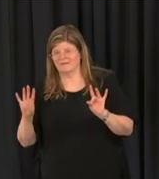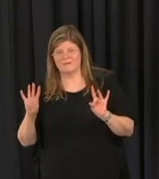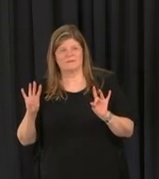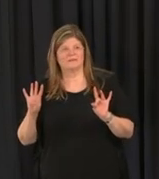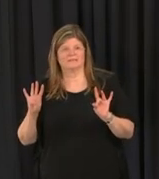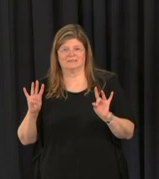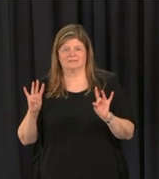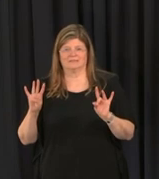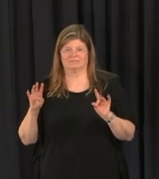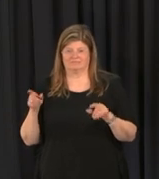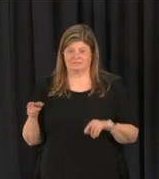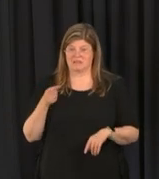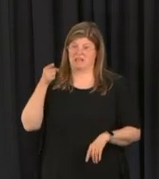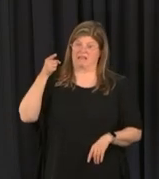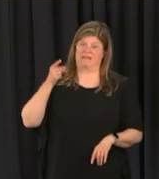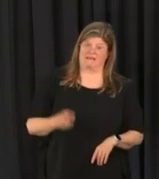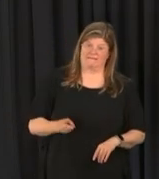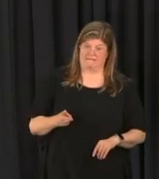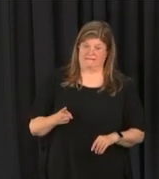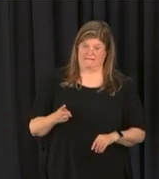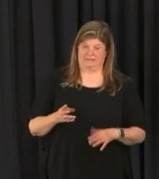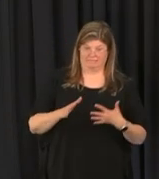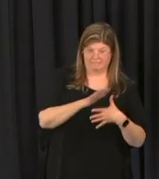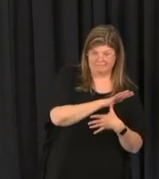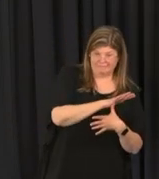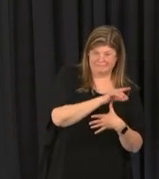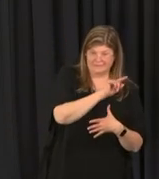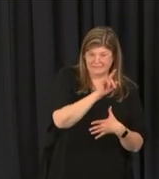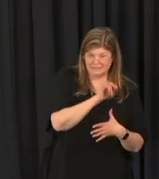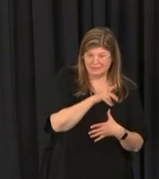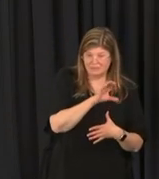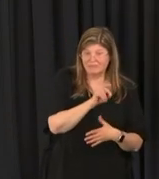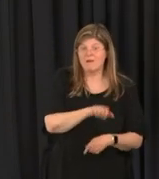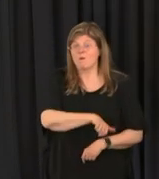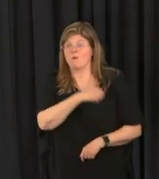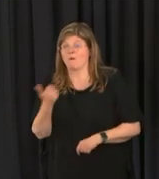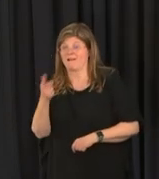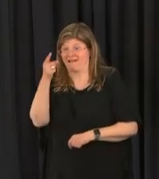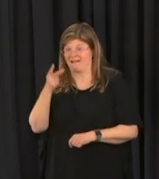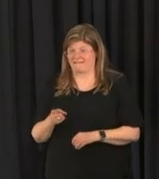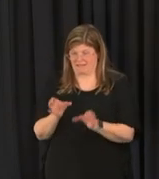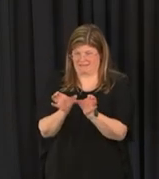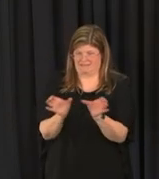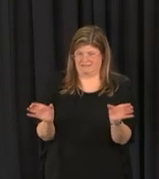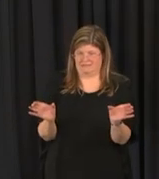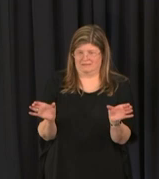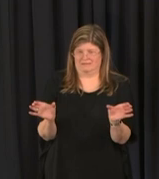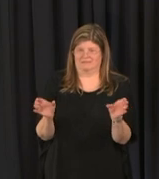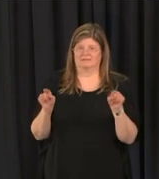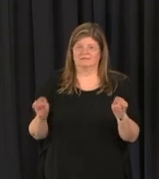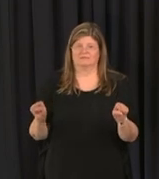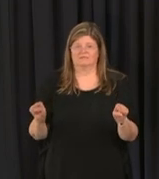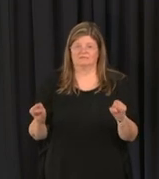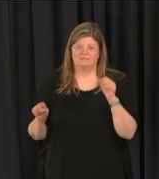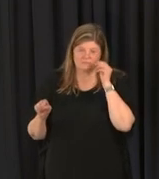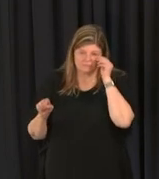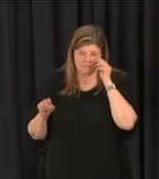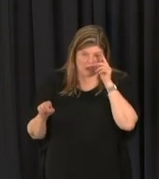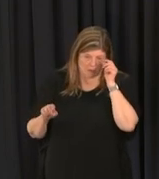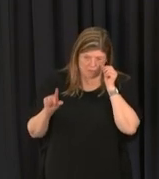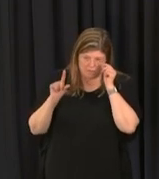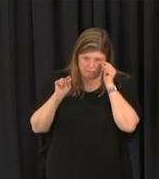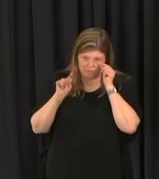64. One half in priority zip codes, the second half in all DC zip codes. And